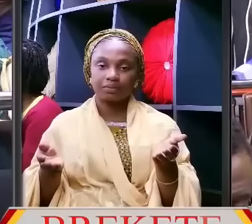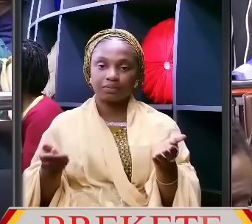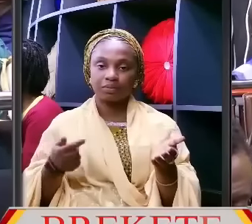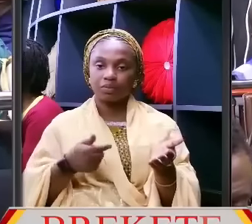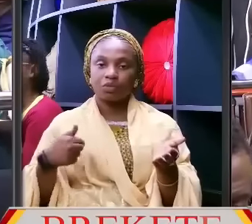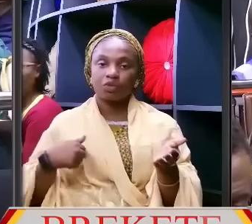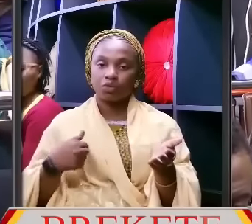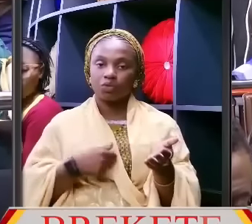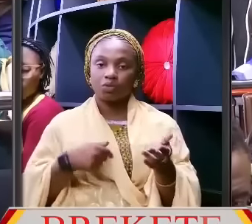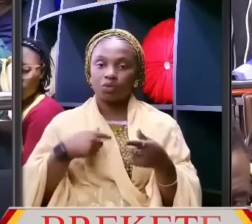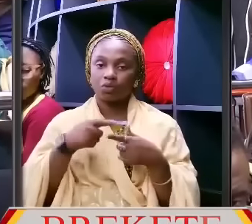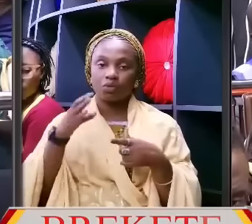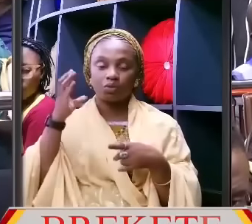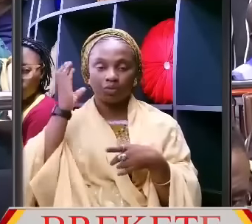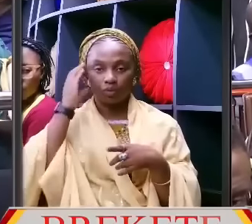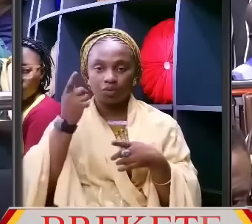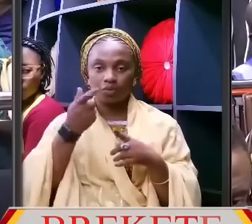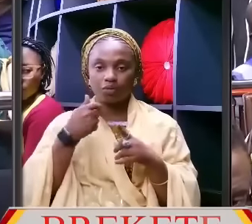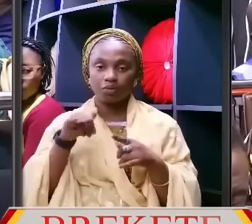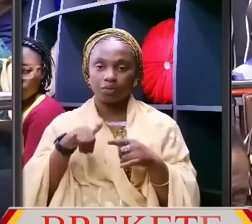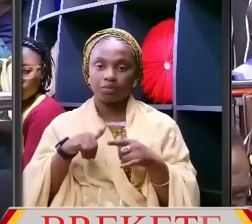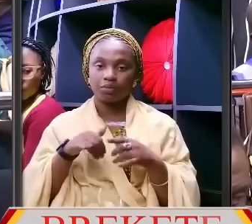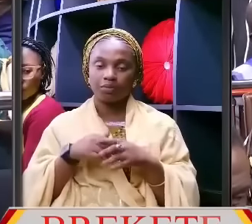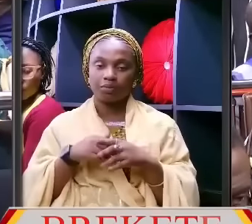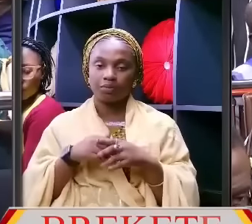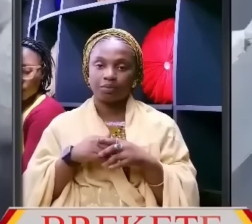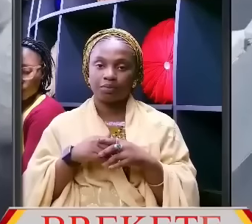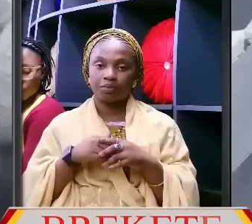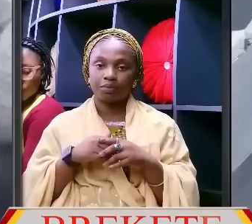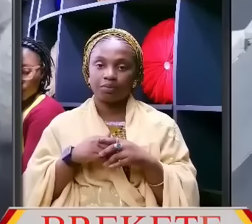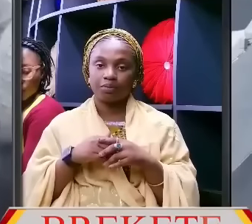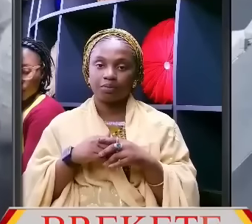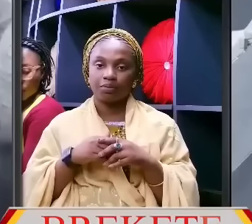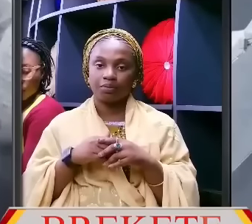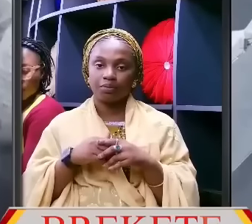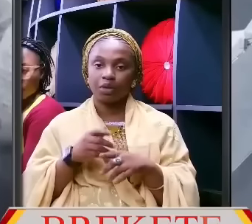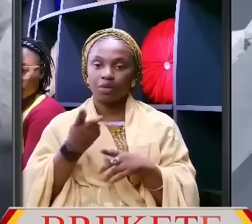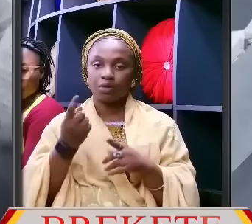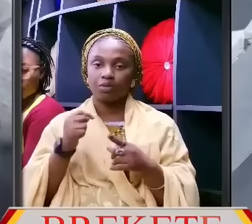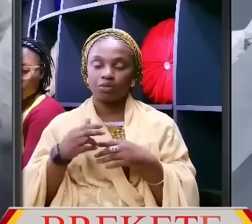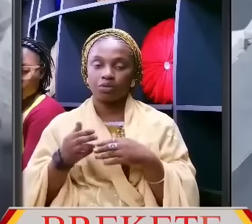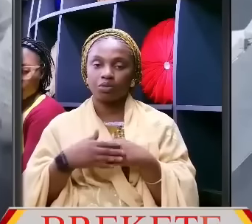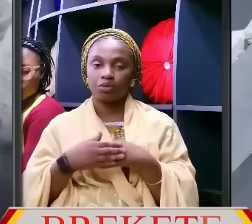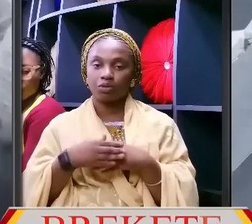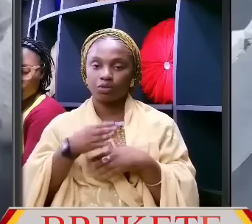We go hear from mom. Come to back to Daddy Al-Hassan.